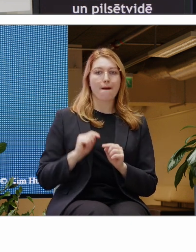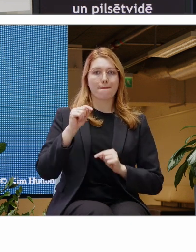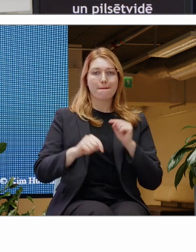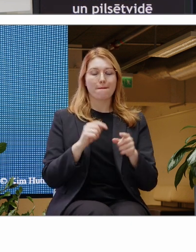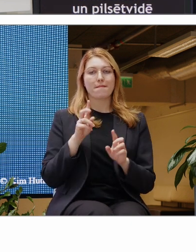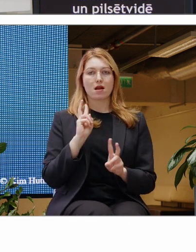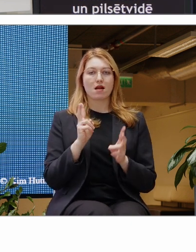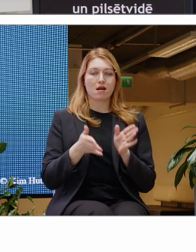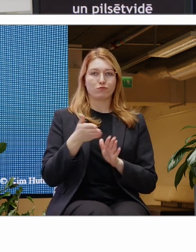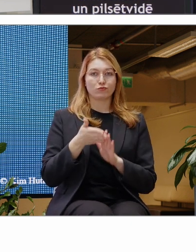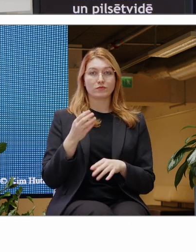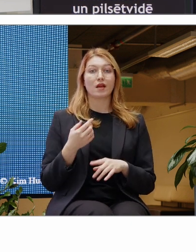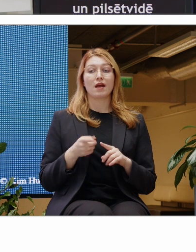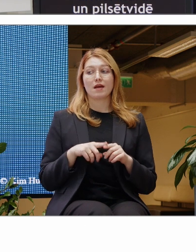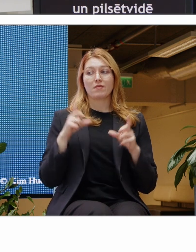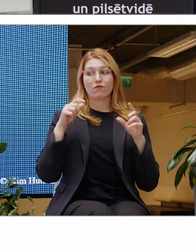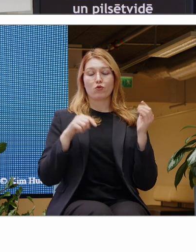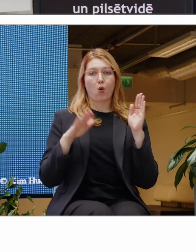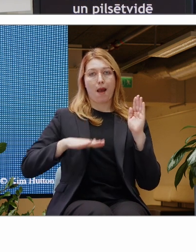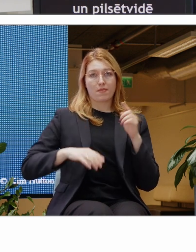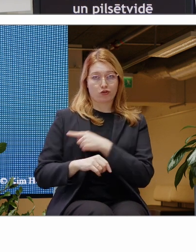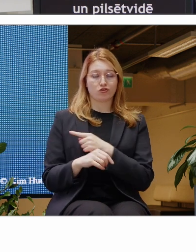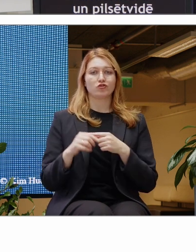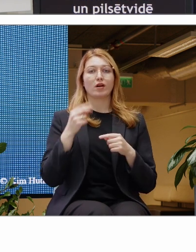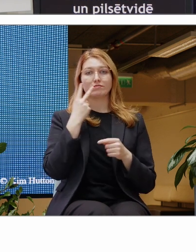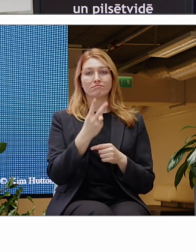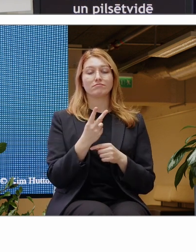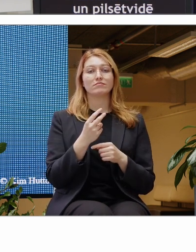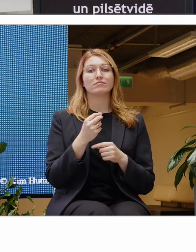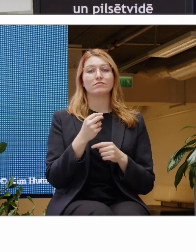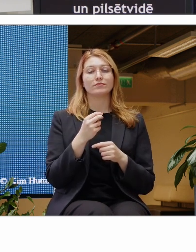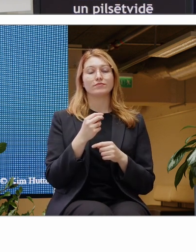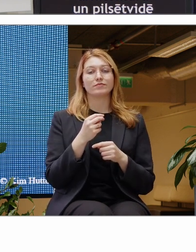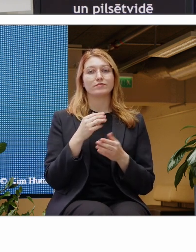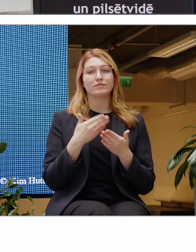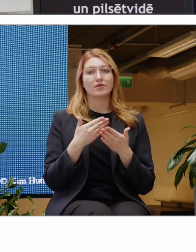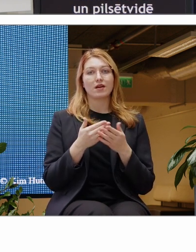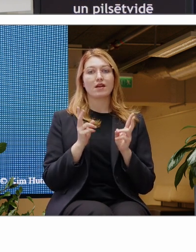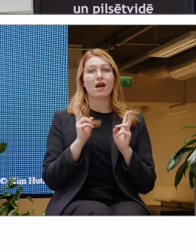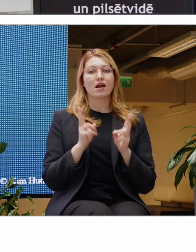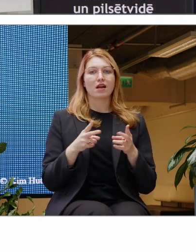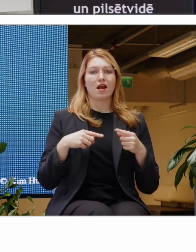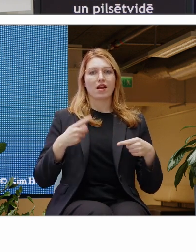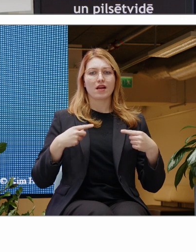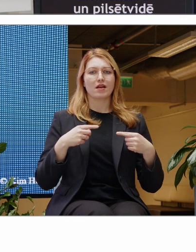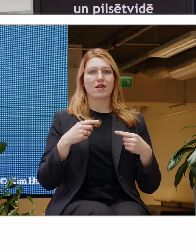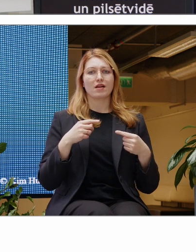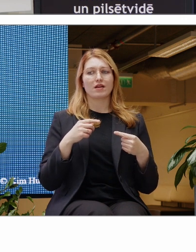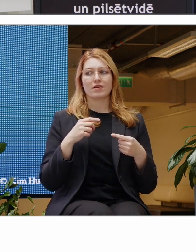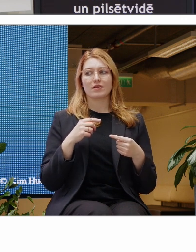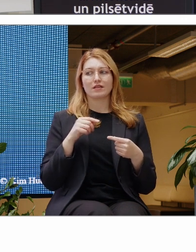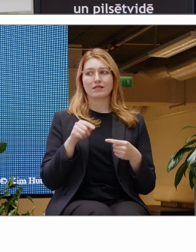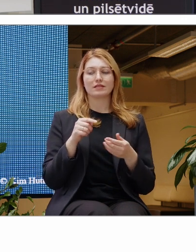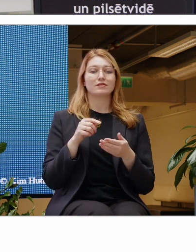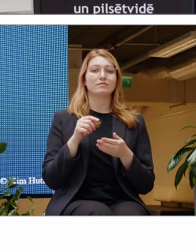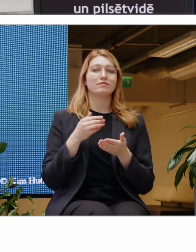The bottom picture was somebody that sent it to me who'd planned his journey, a man working in BBC Wales, who basically had planned his journey,